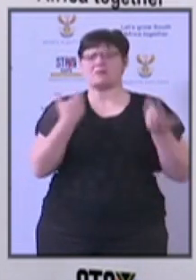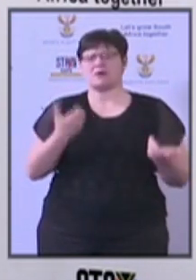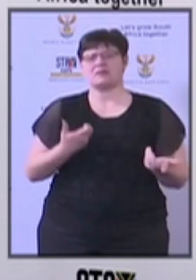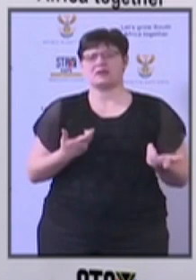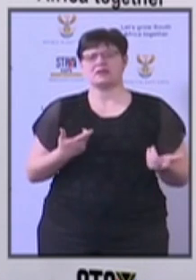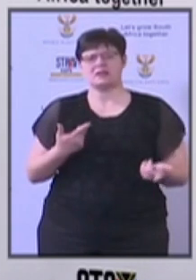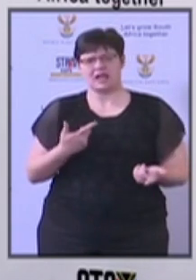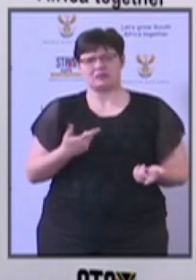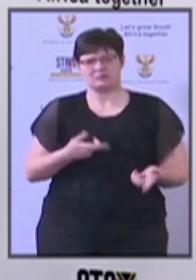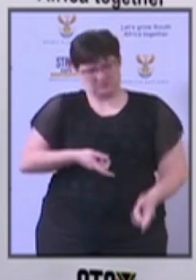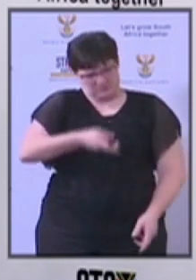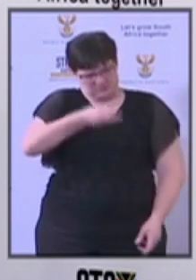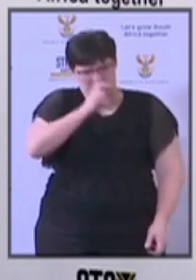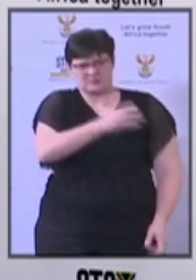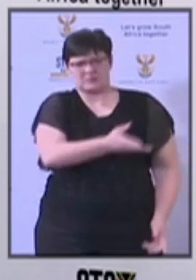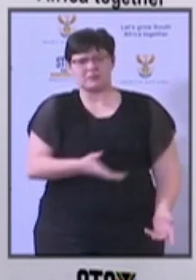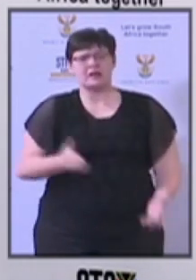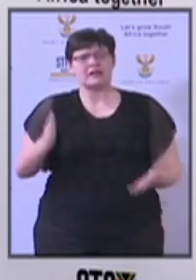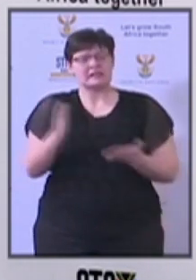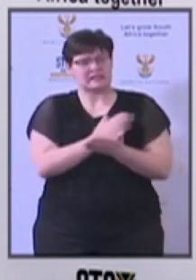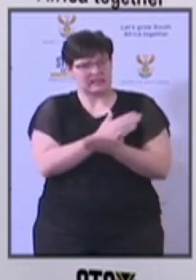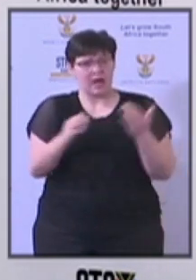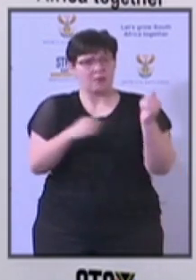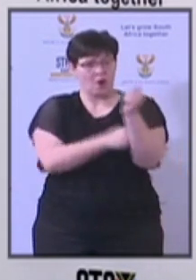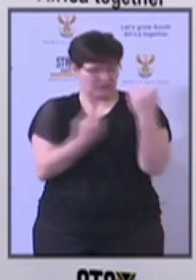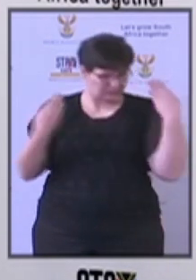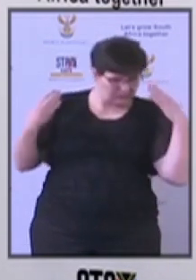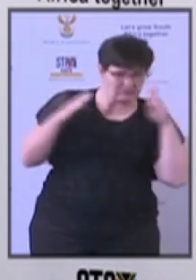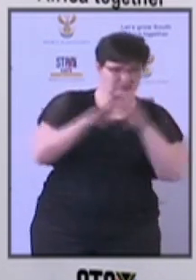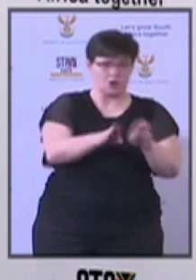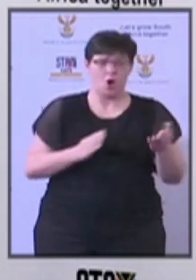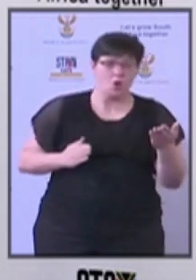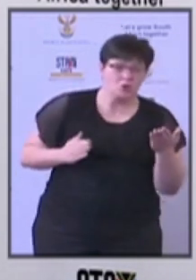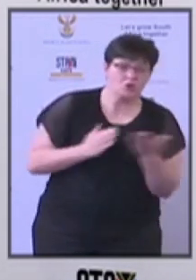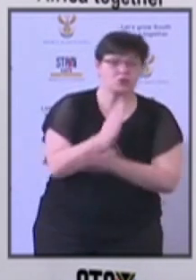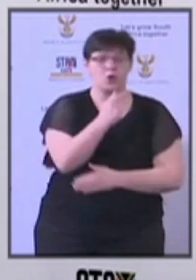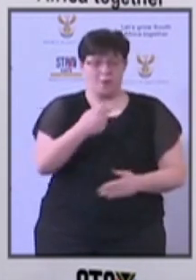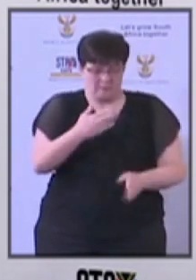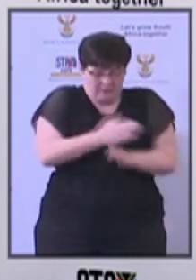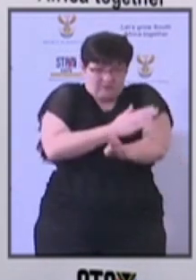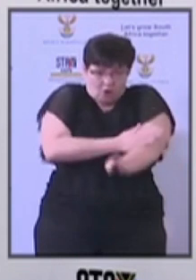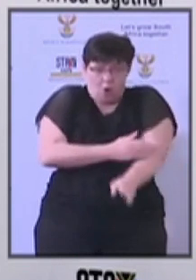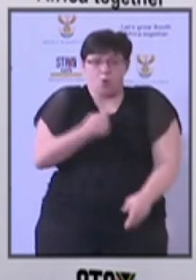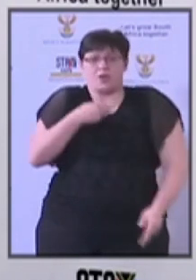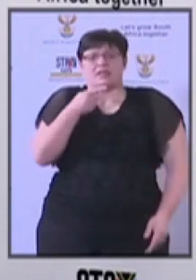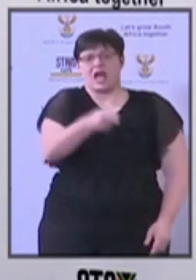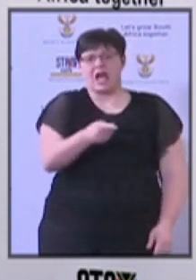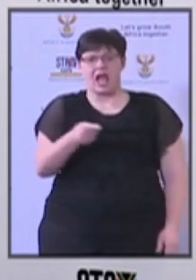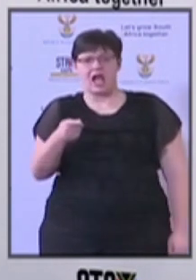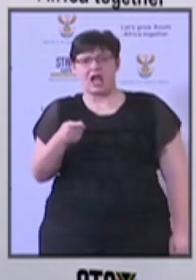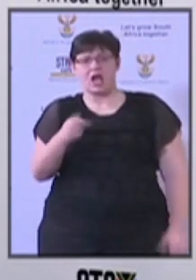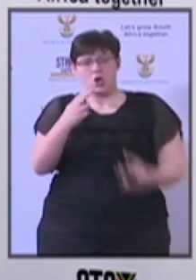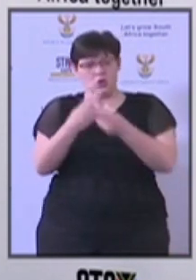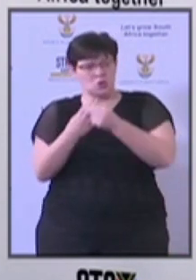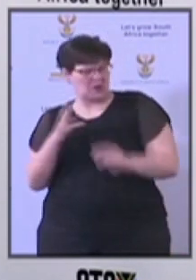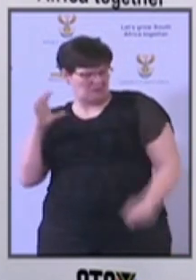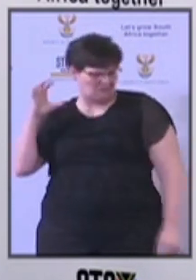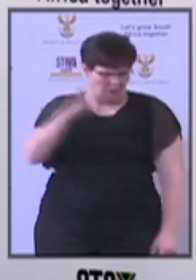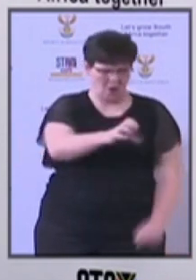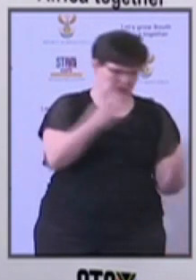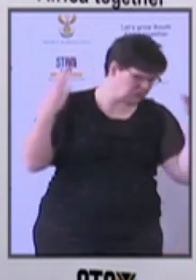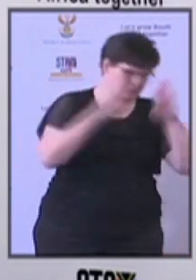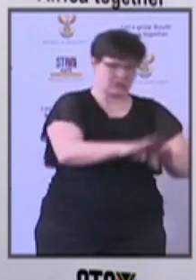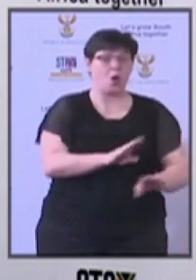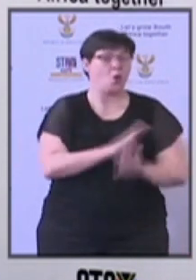militant about it. In fact, some of the offices were closed by them even before we were there. forcefully, especially in the Western Cape. That